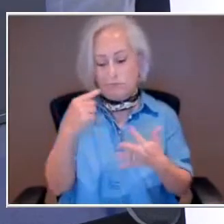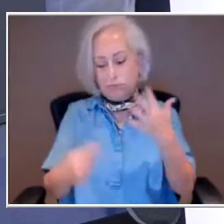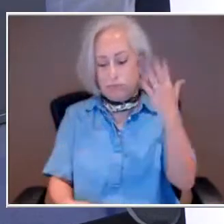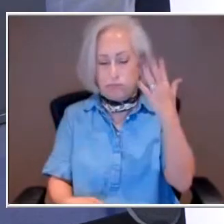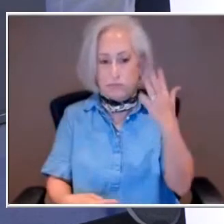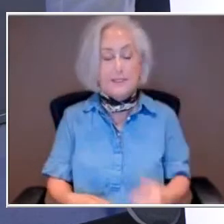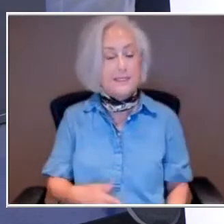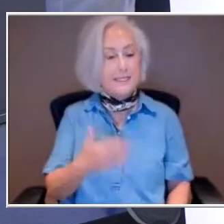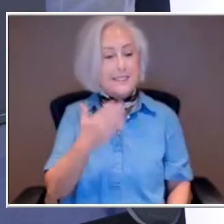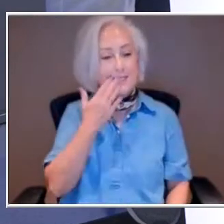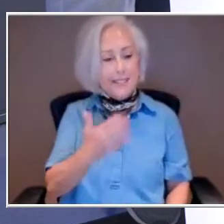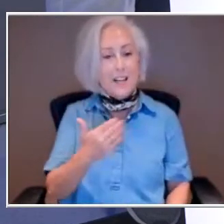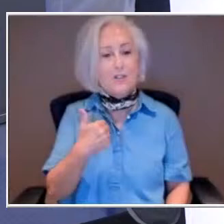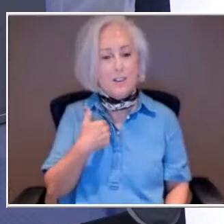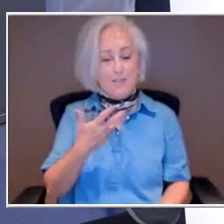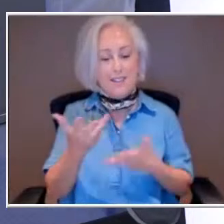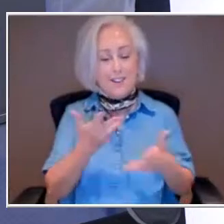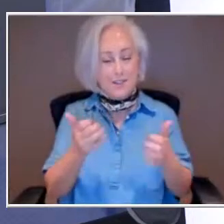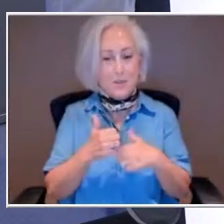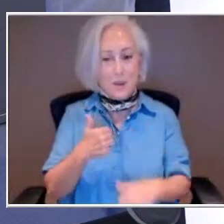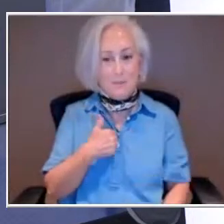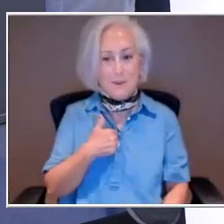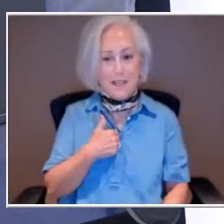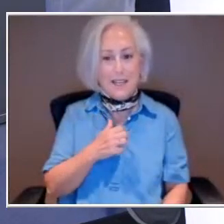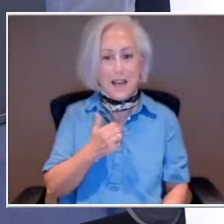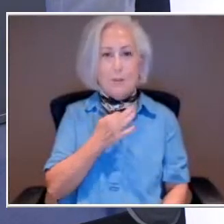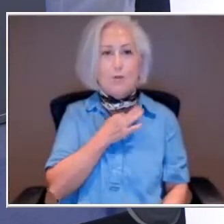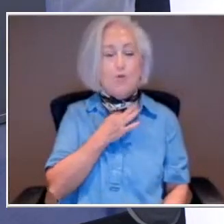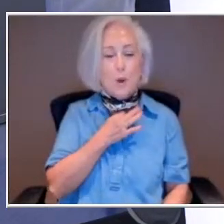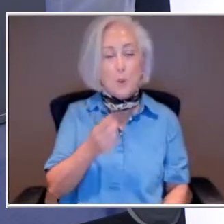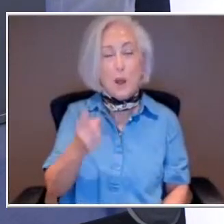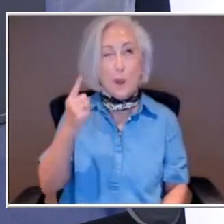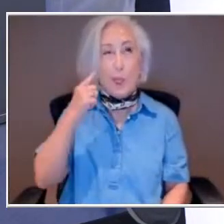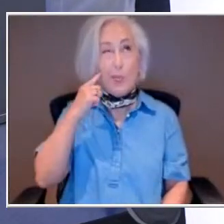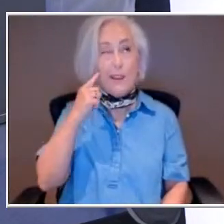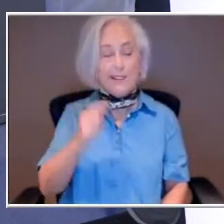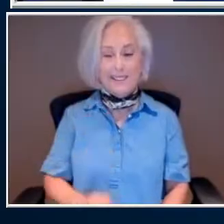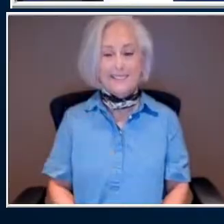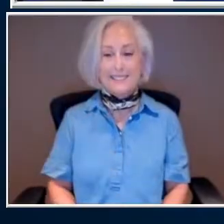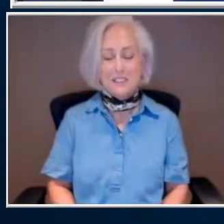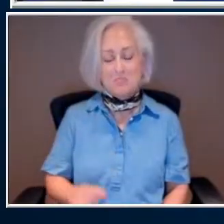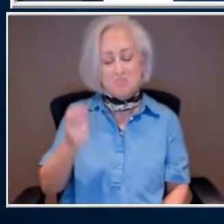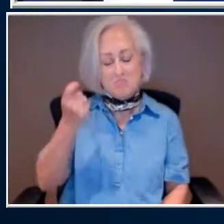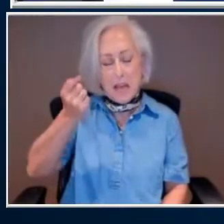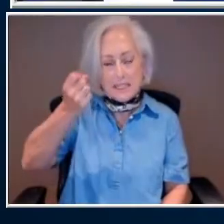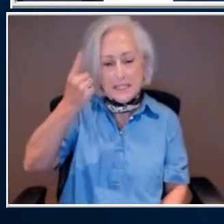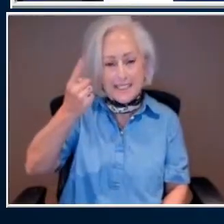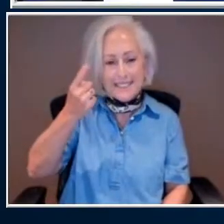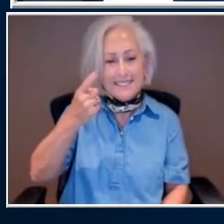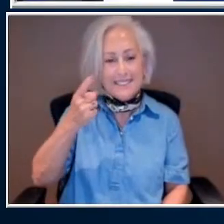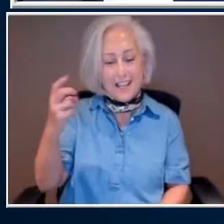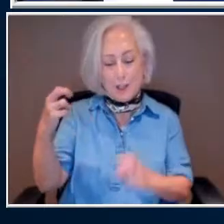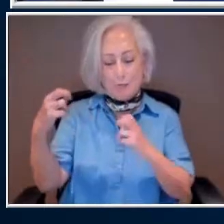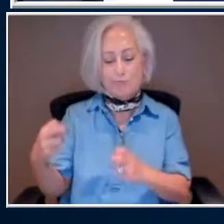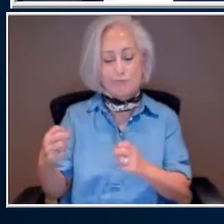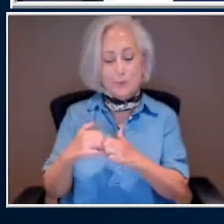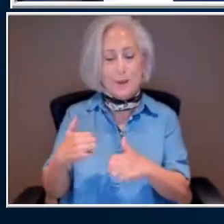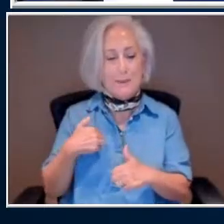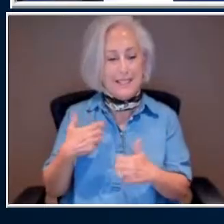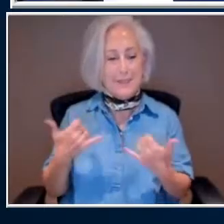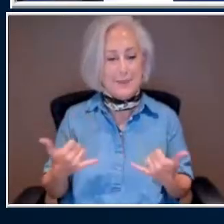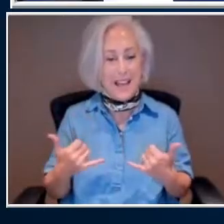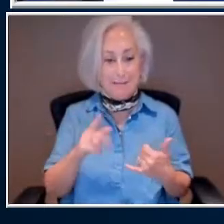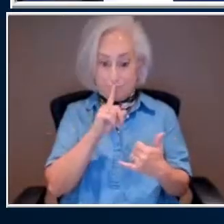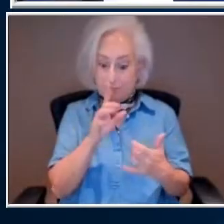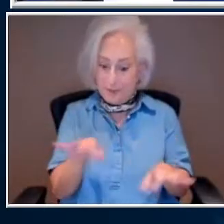having that conversation with me because I was wondering what you would think about that. Absolutely. It was just, it made sense to have you here with me today. But yeah, it's just so important, and you never really know how to